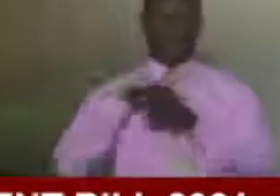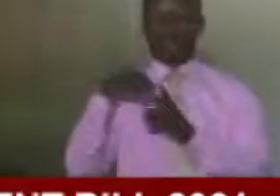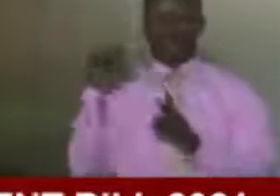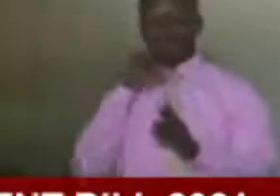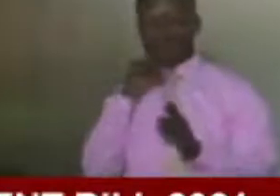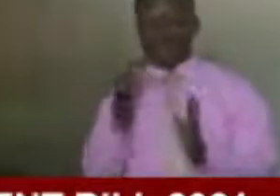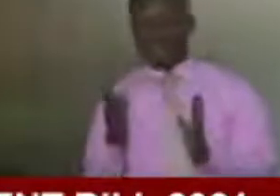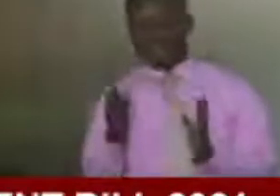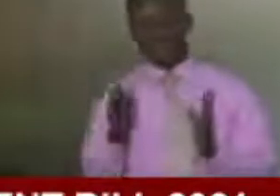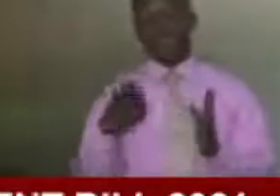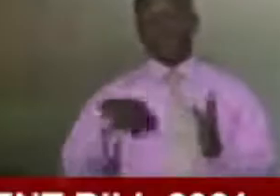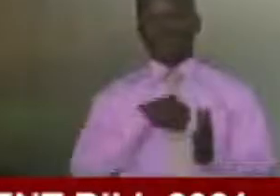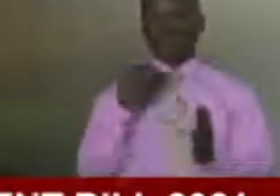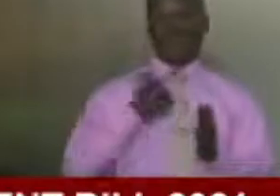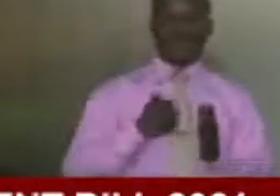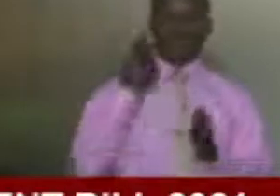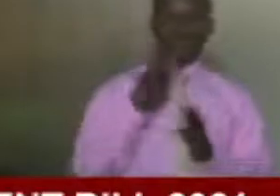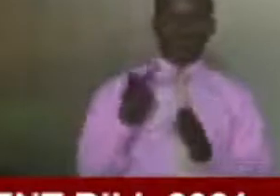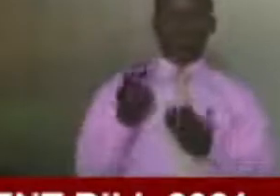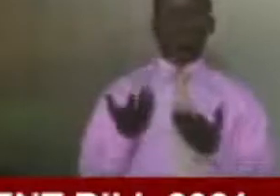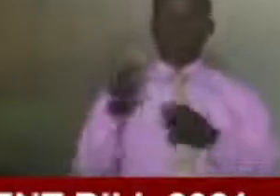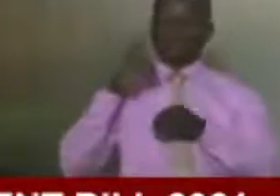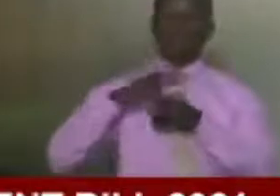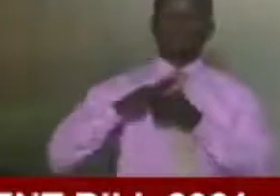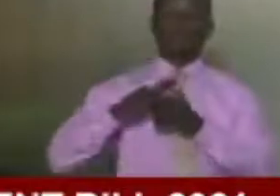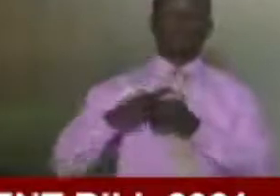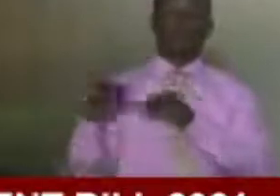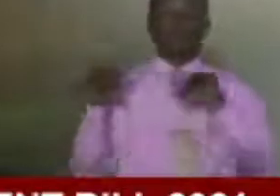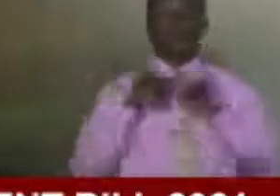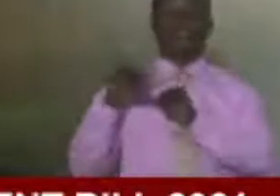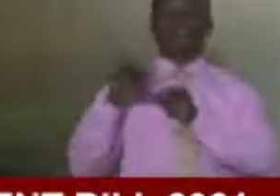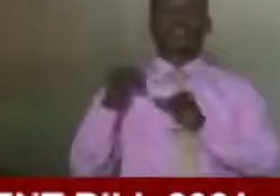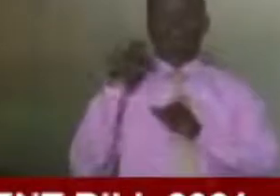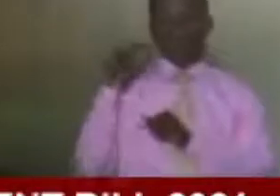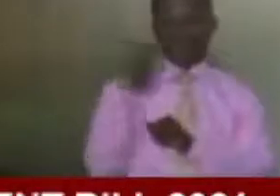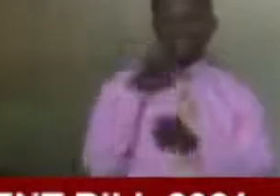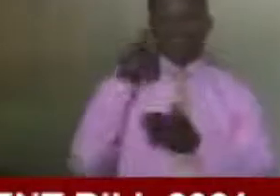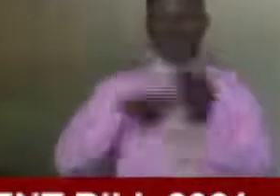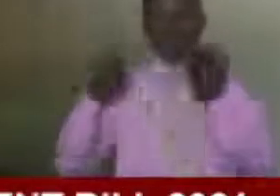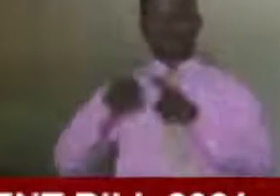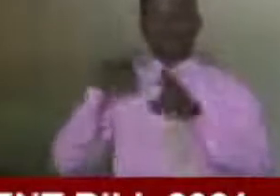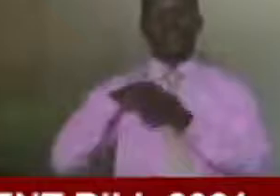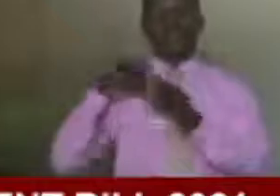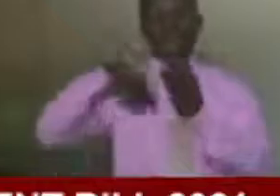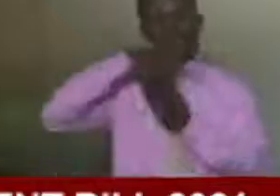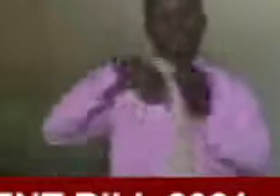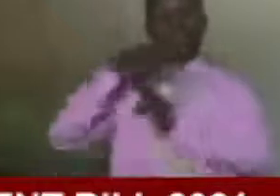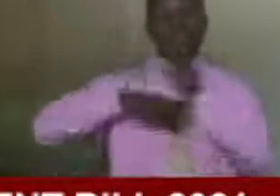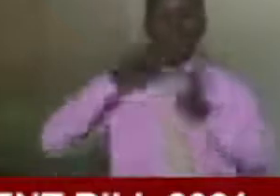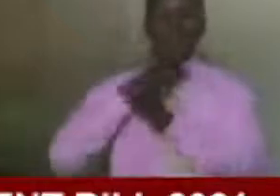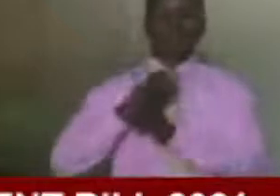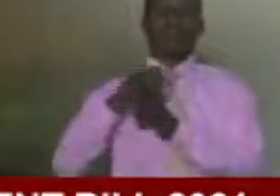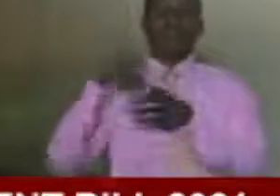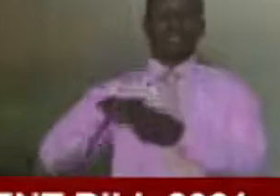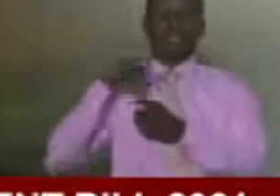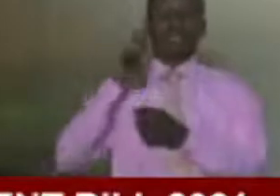seen that liberal democracy is imperiled around the world. We've seen it even in the United States, that is the bastion of democracy.